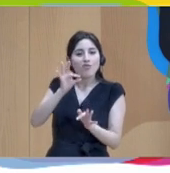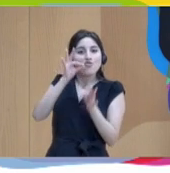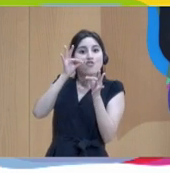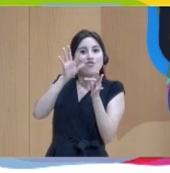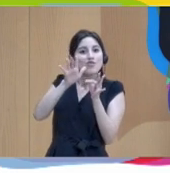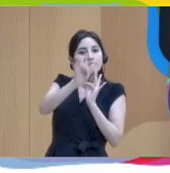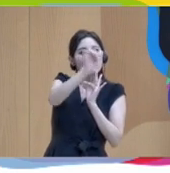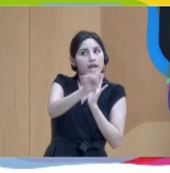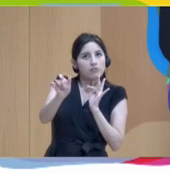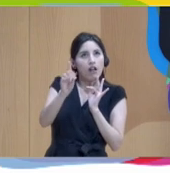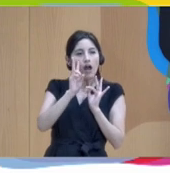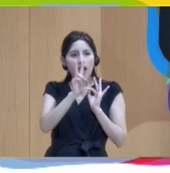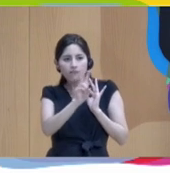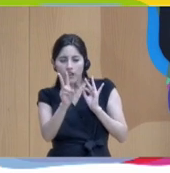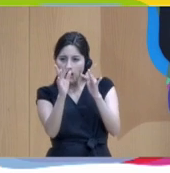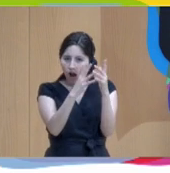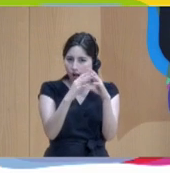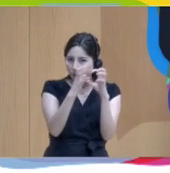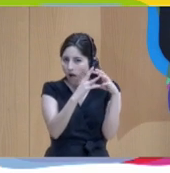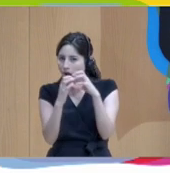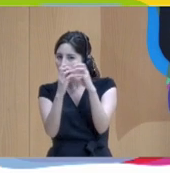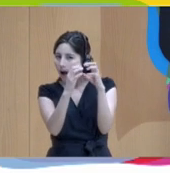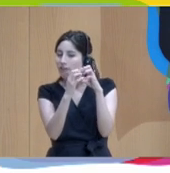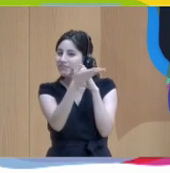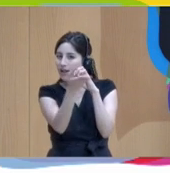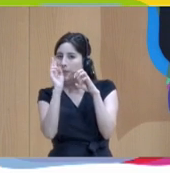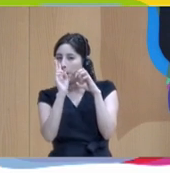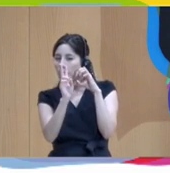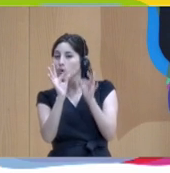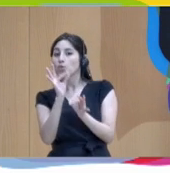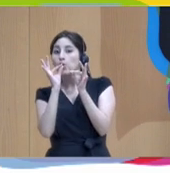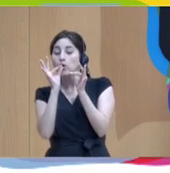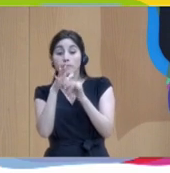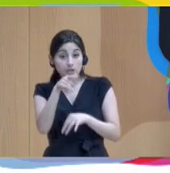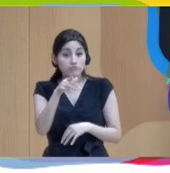that it's a positive way. But may I make a comment?